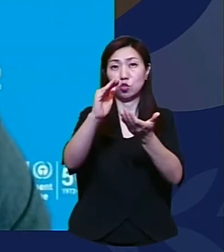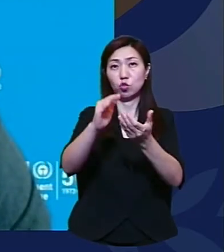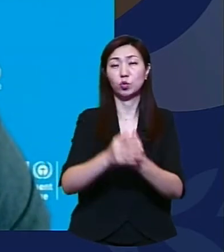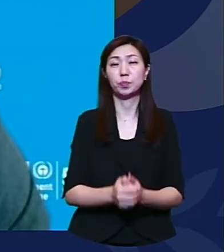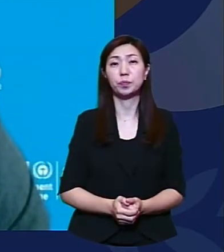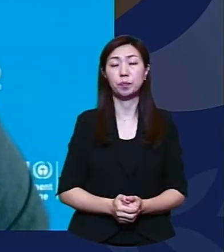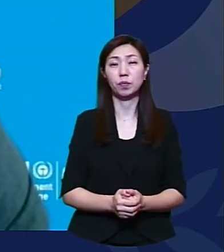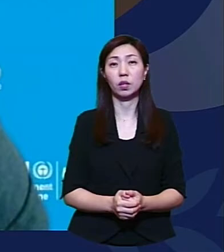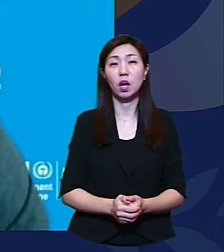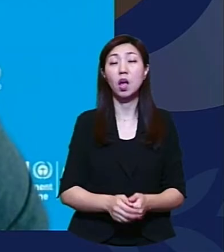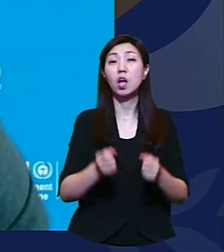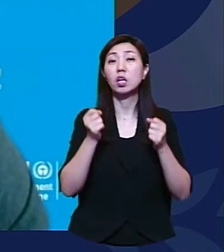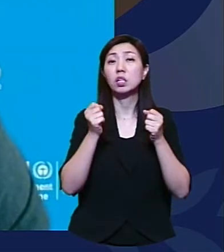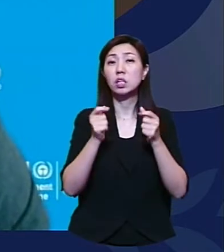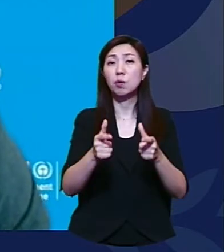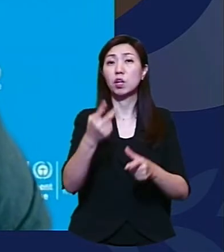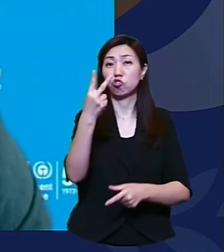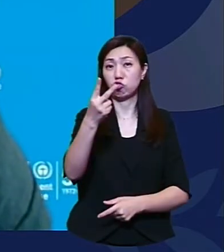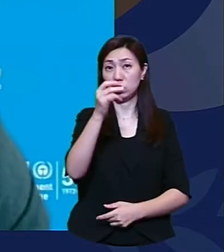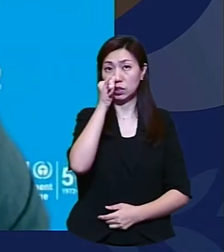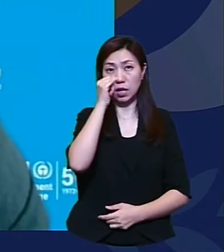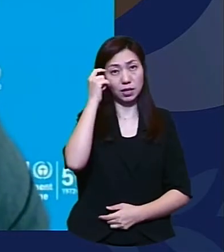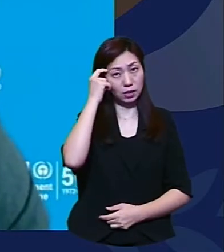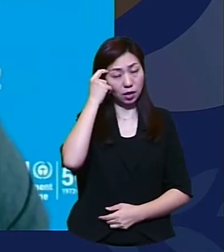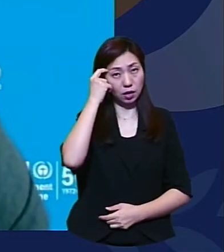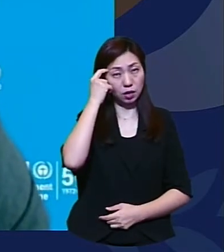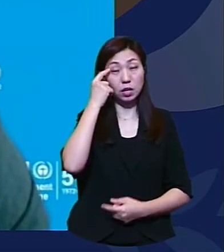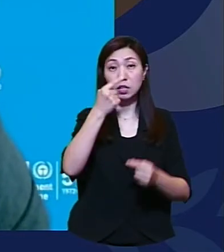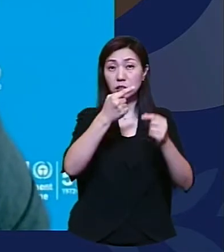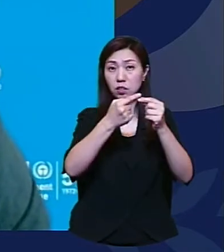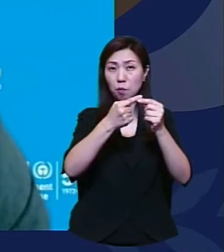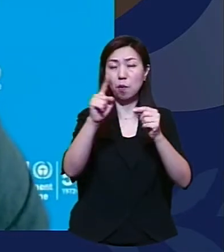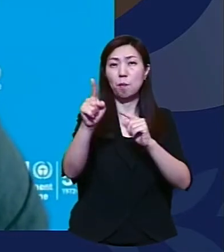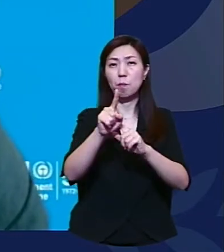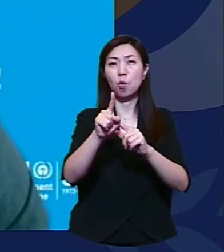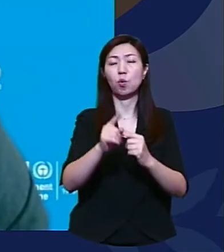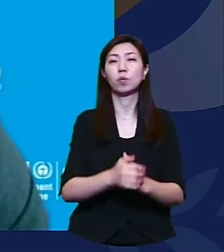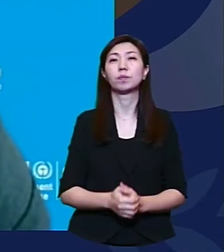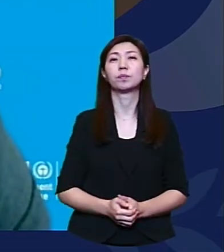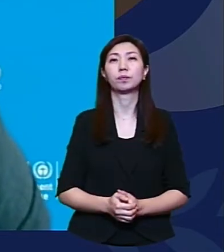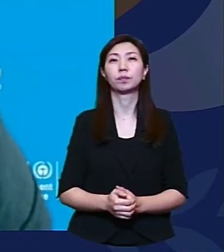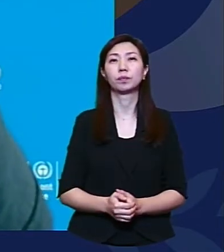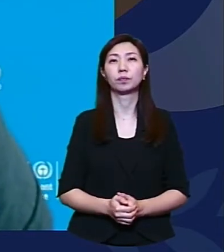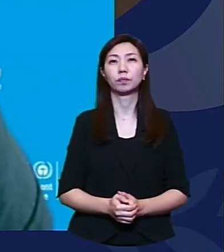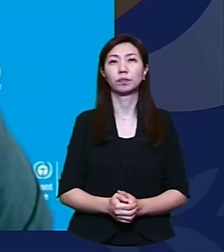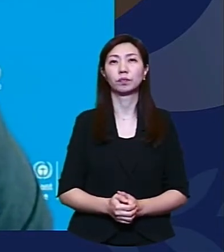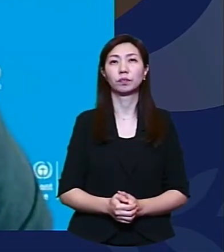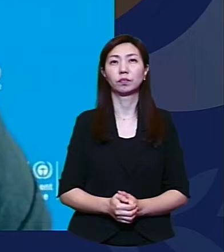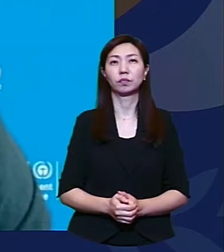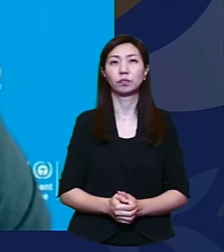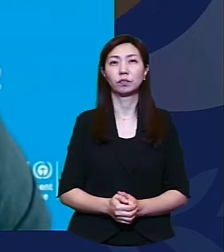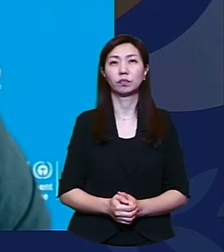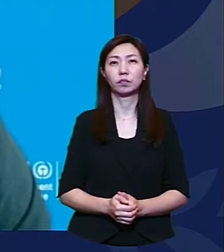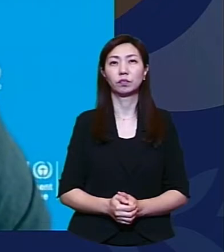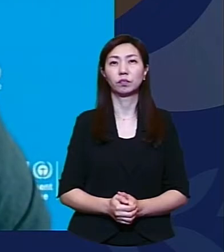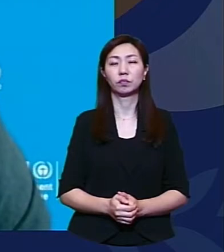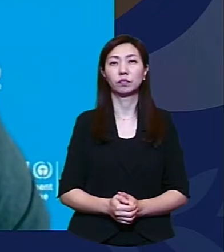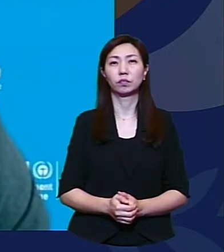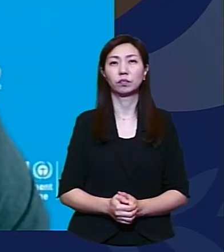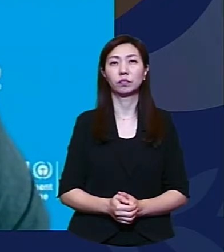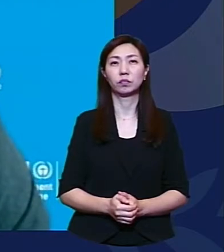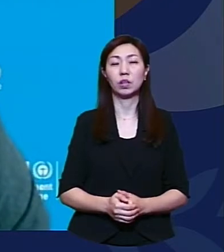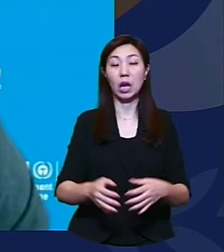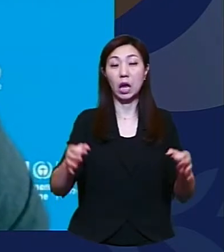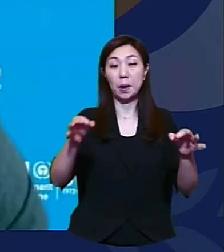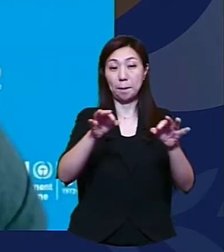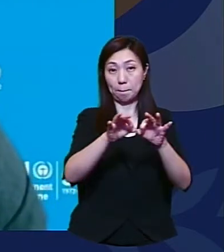the global advocacy for adaptation financing. So if you look at one of the